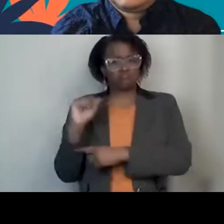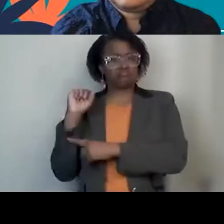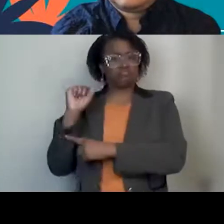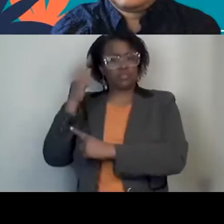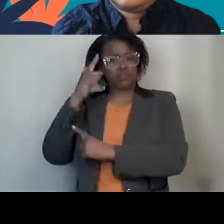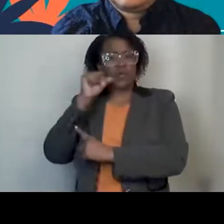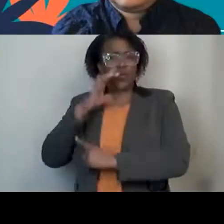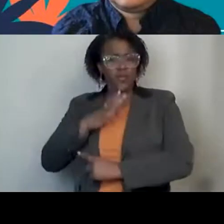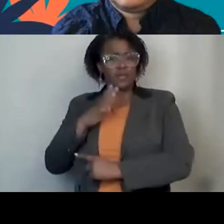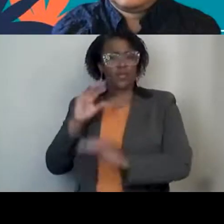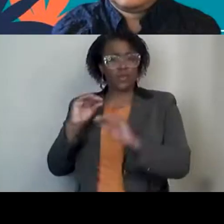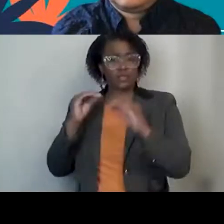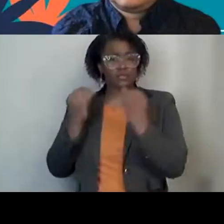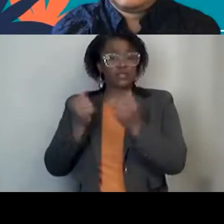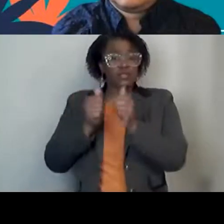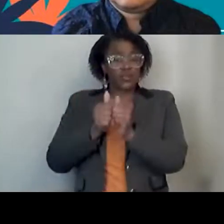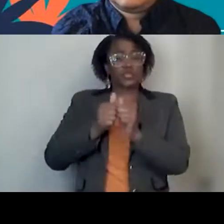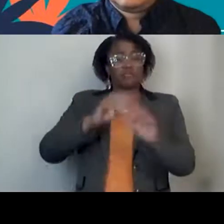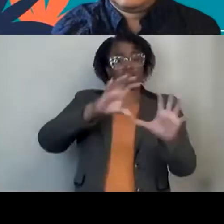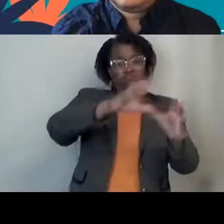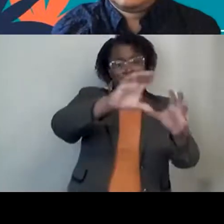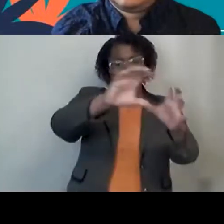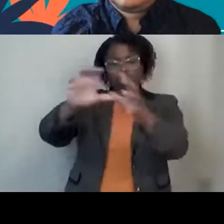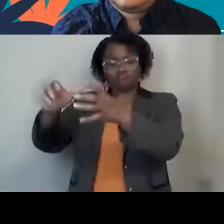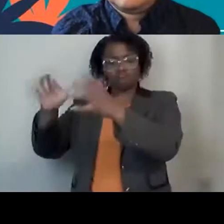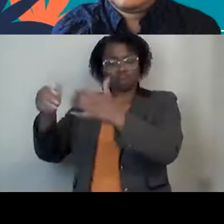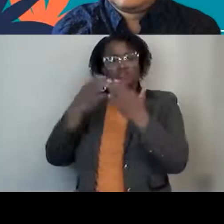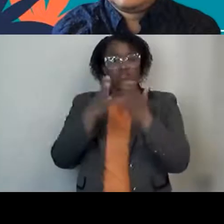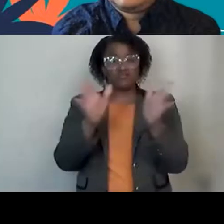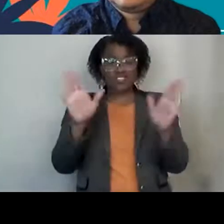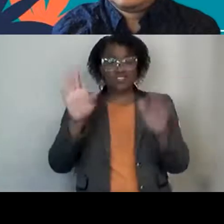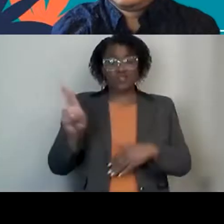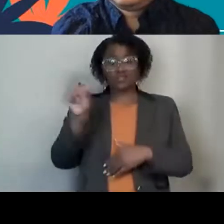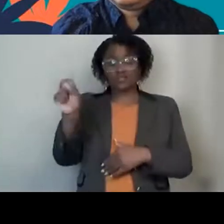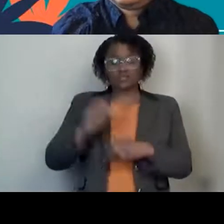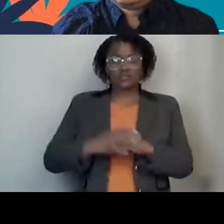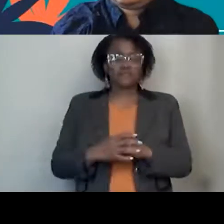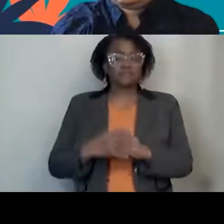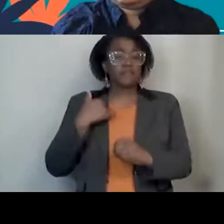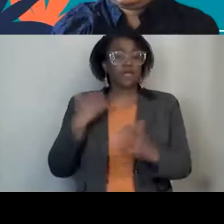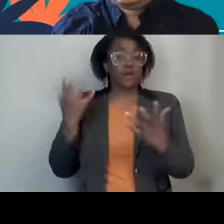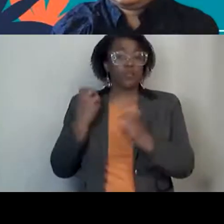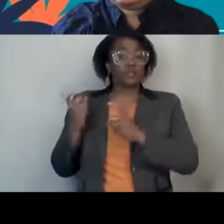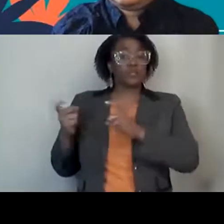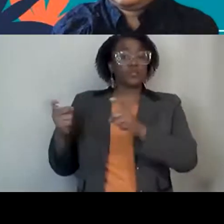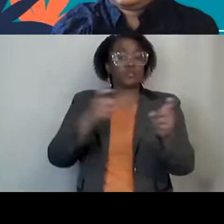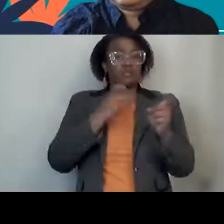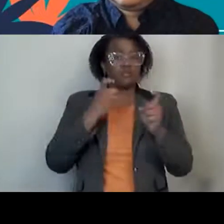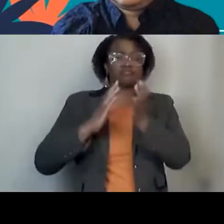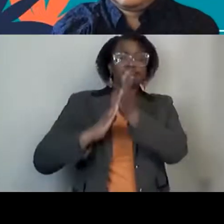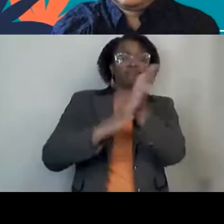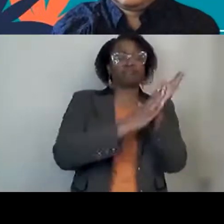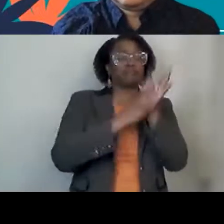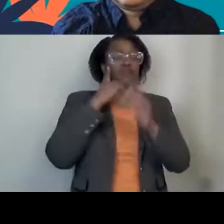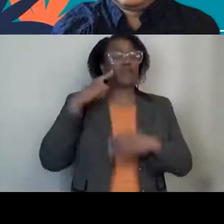socialist organization with chapters across nations occupied by the US. So I wanted to give Affirm a shout out.